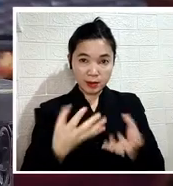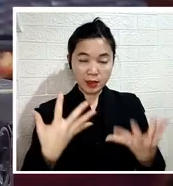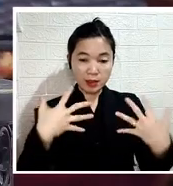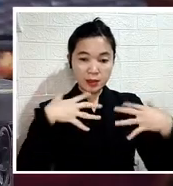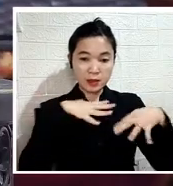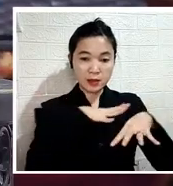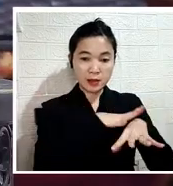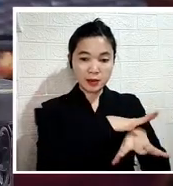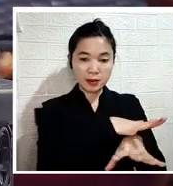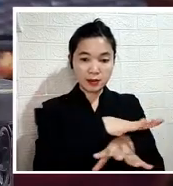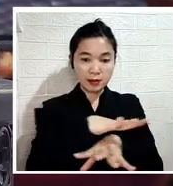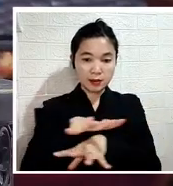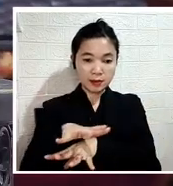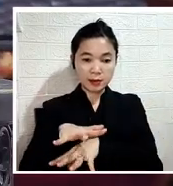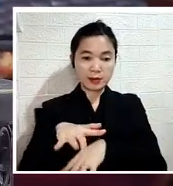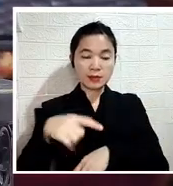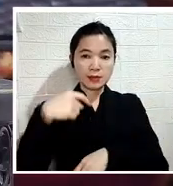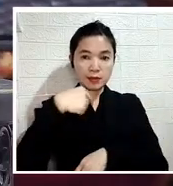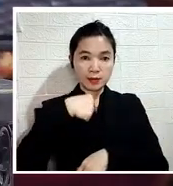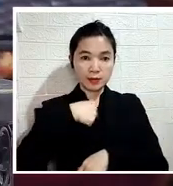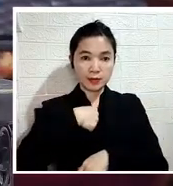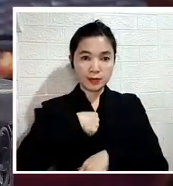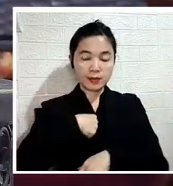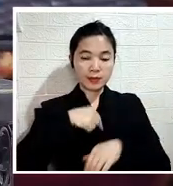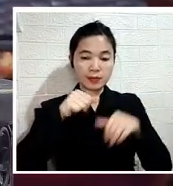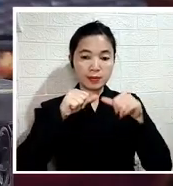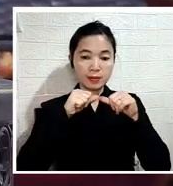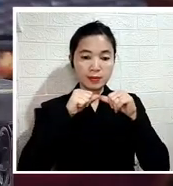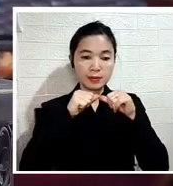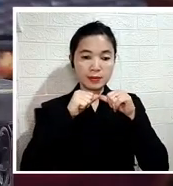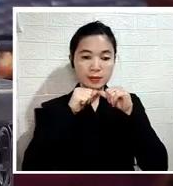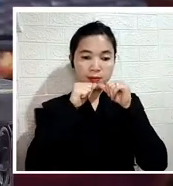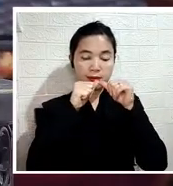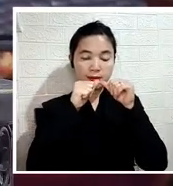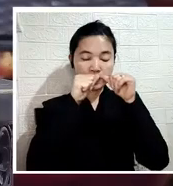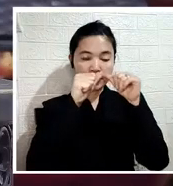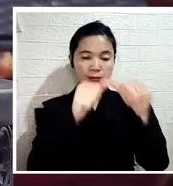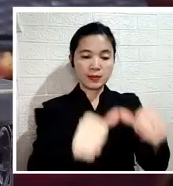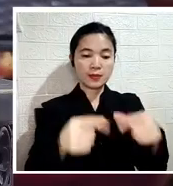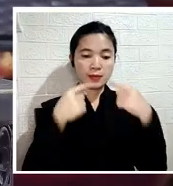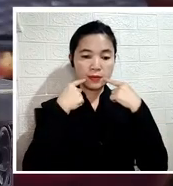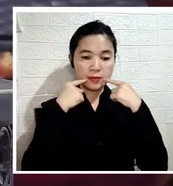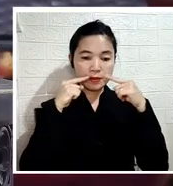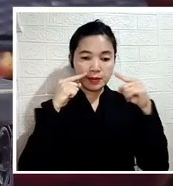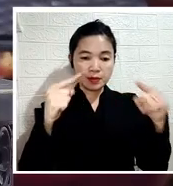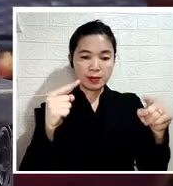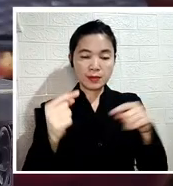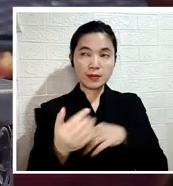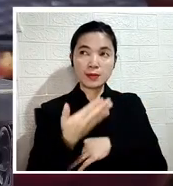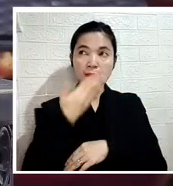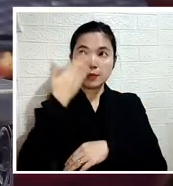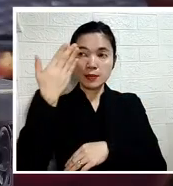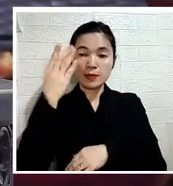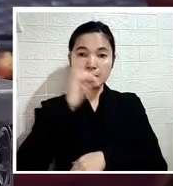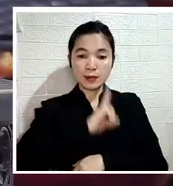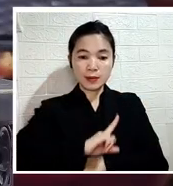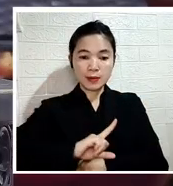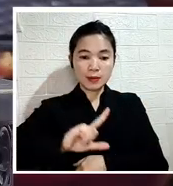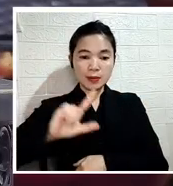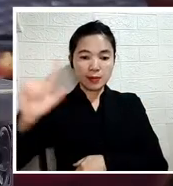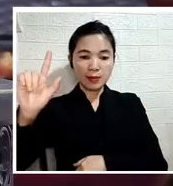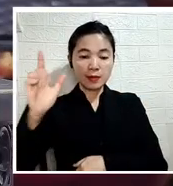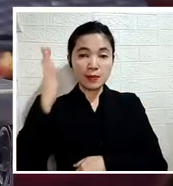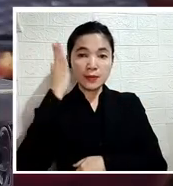assembly. I did not restrain my lips as you, O